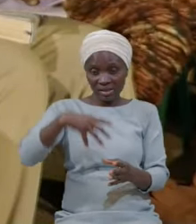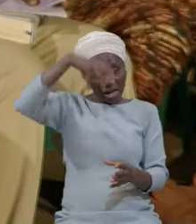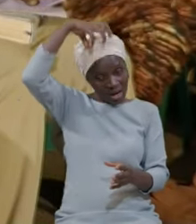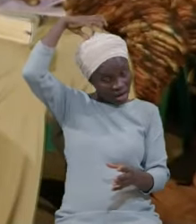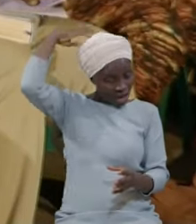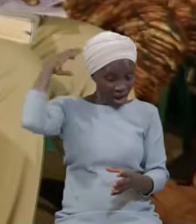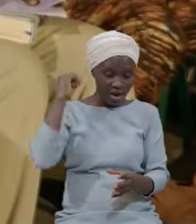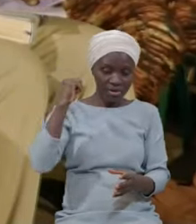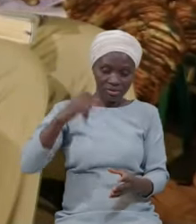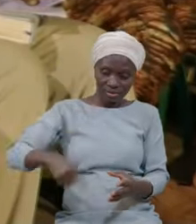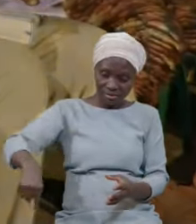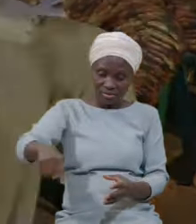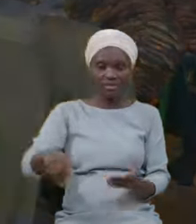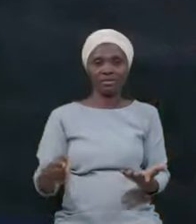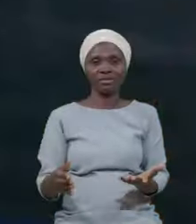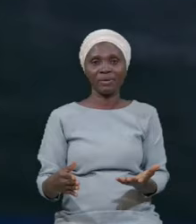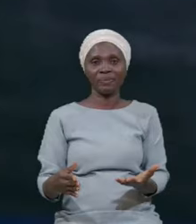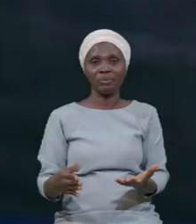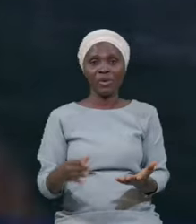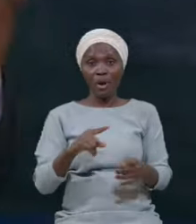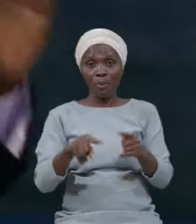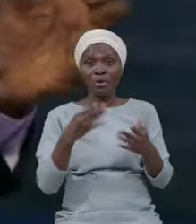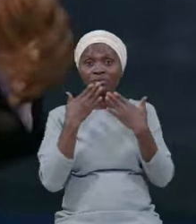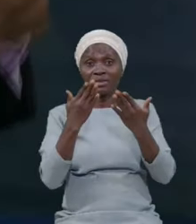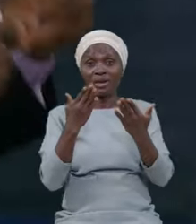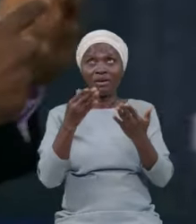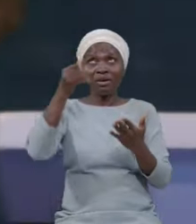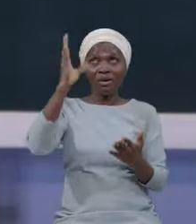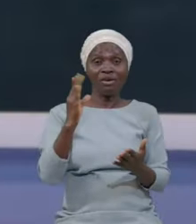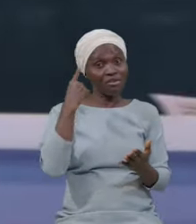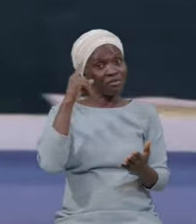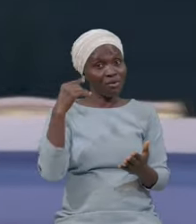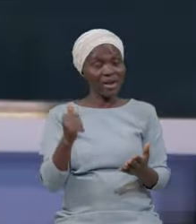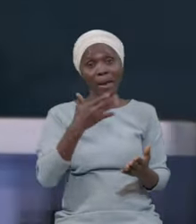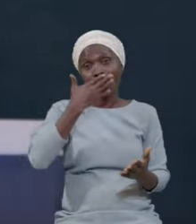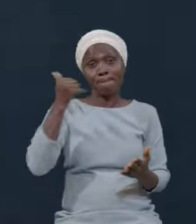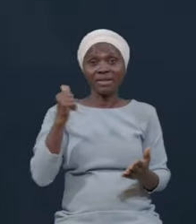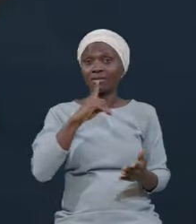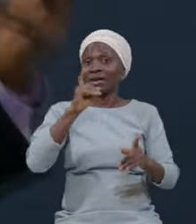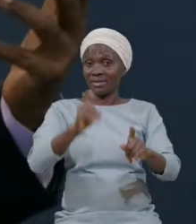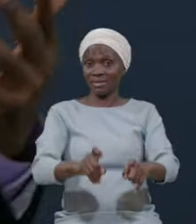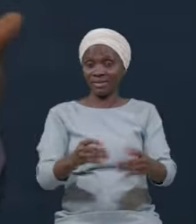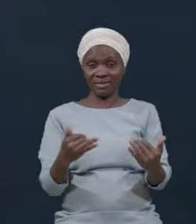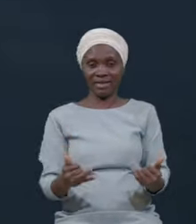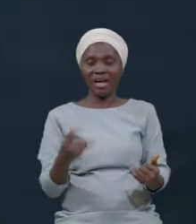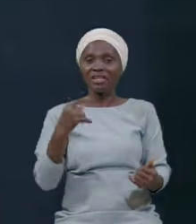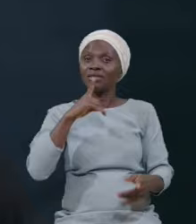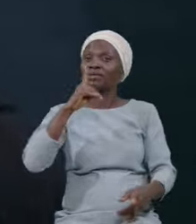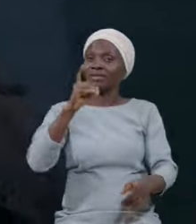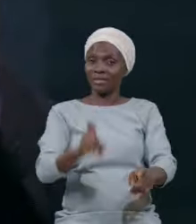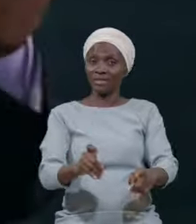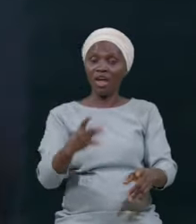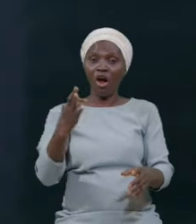decree. For you, the decree of the Messiah and the Prince of Peace will not